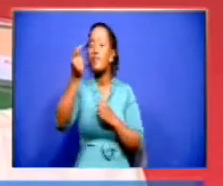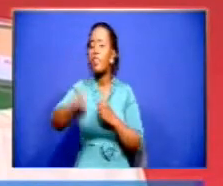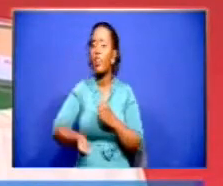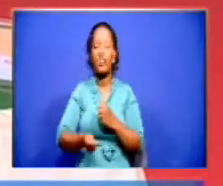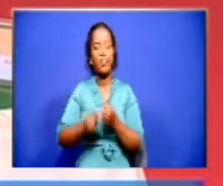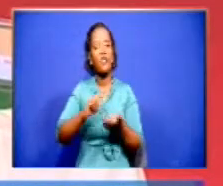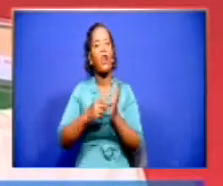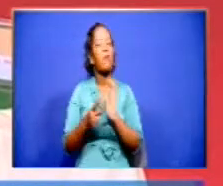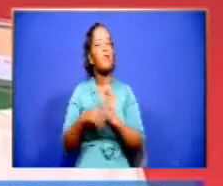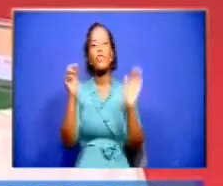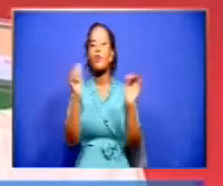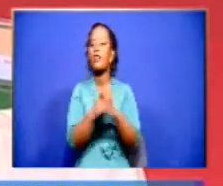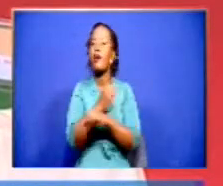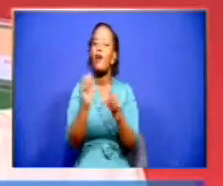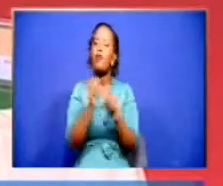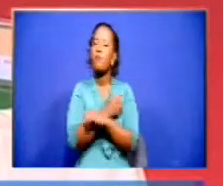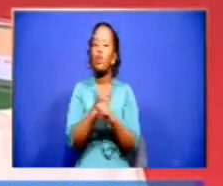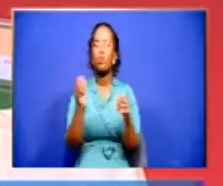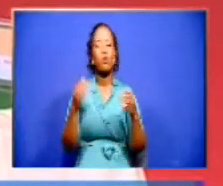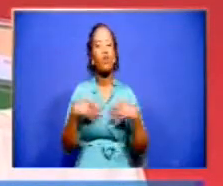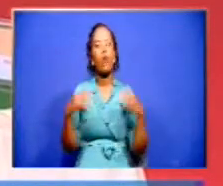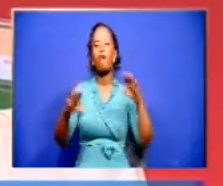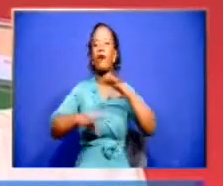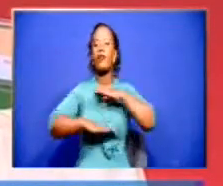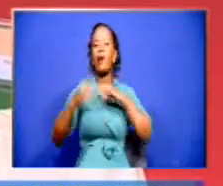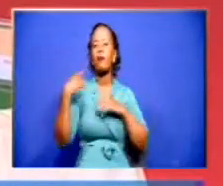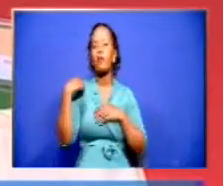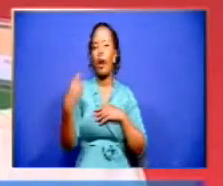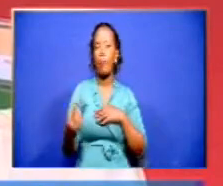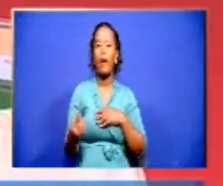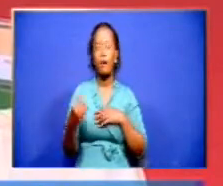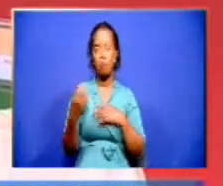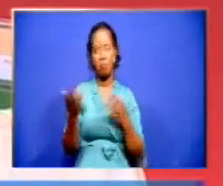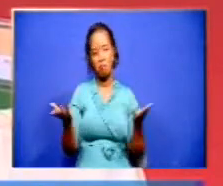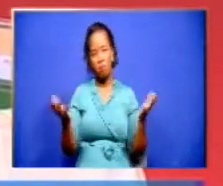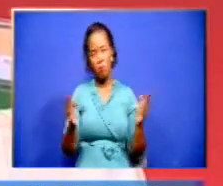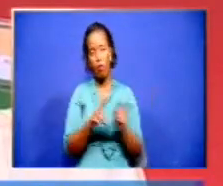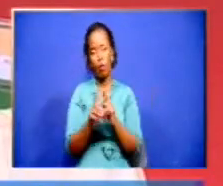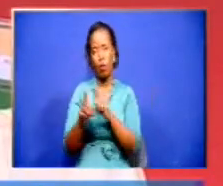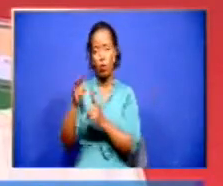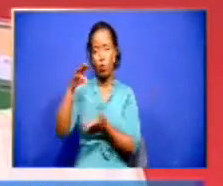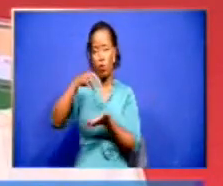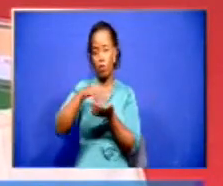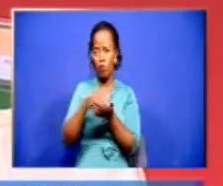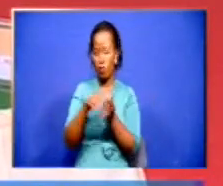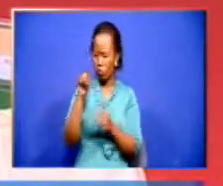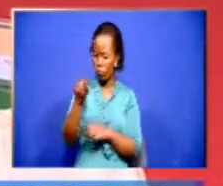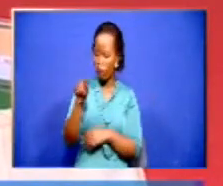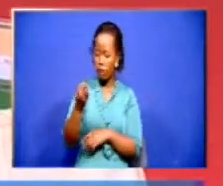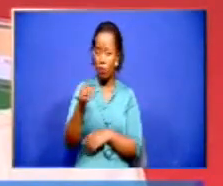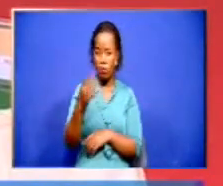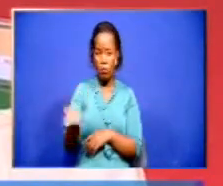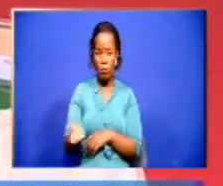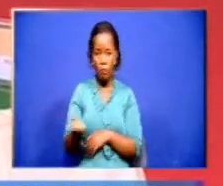not be possible to convene a quorum. Should in a situation like this one, where